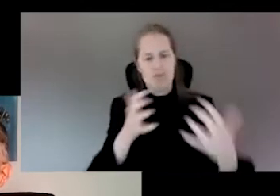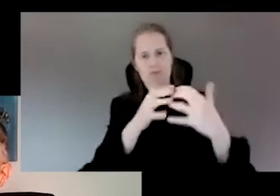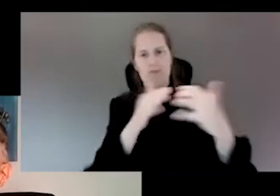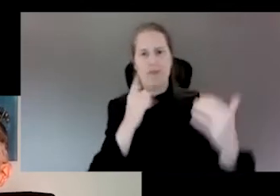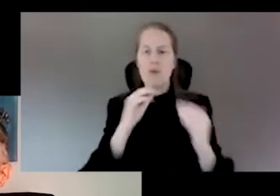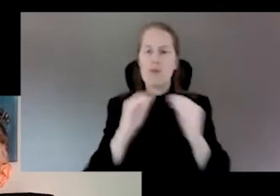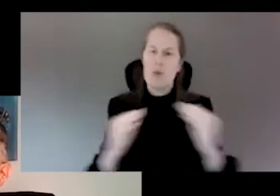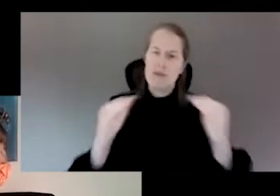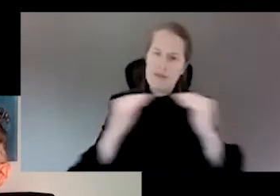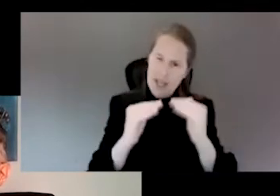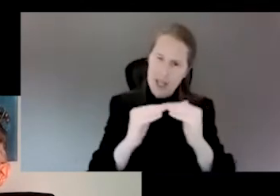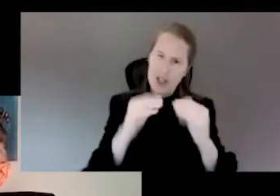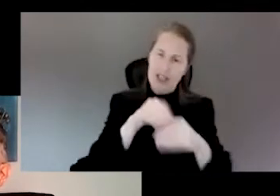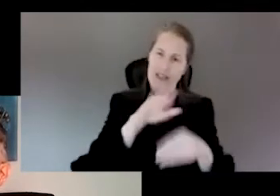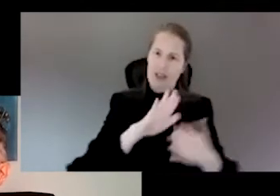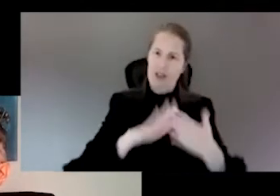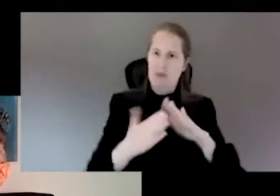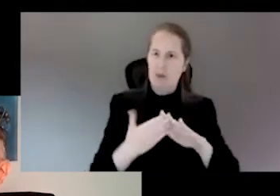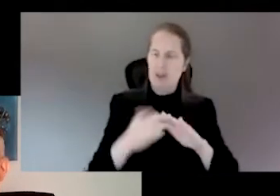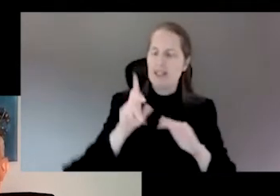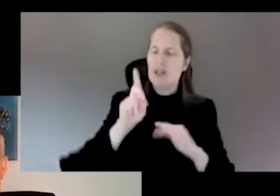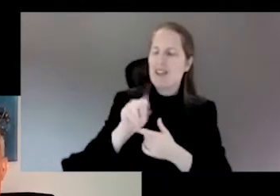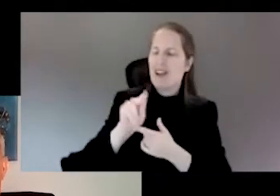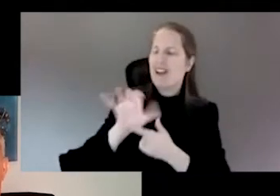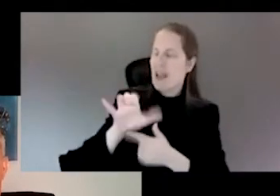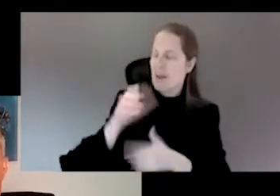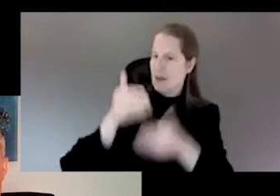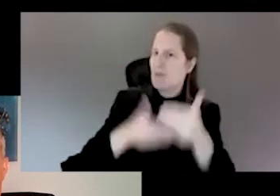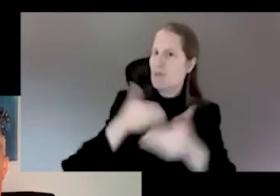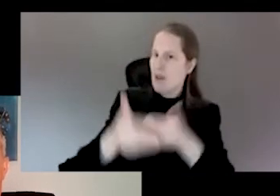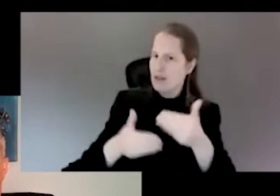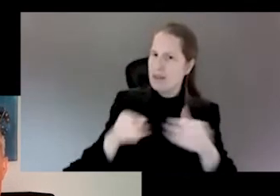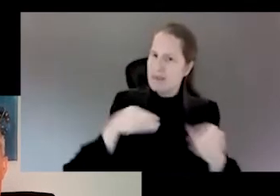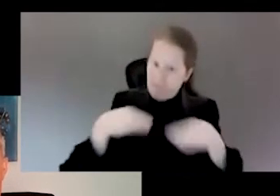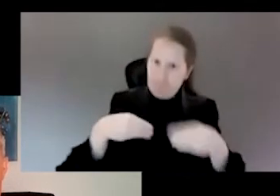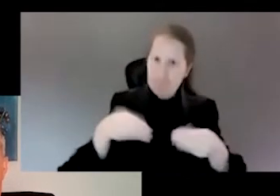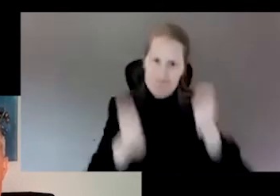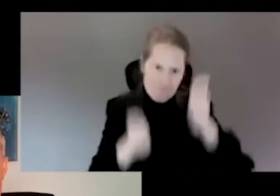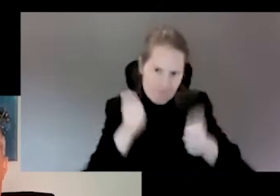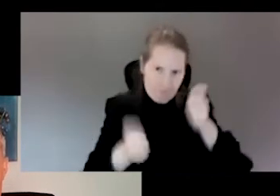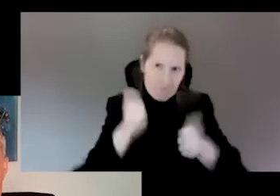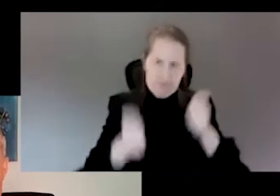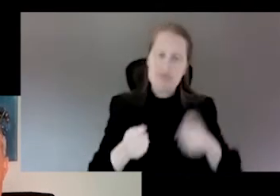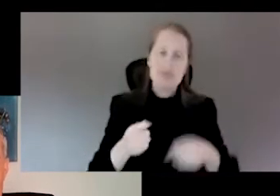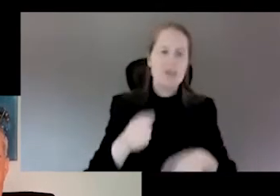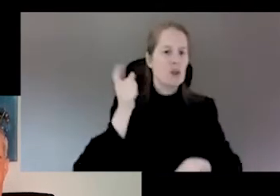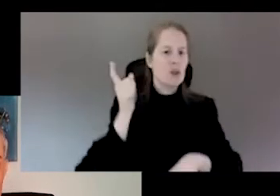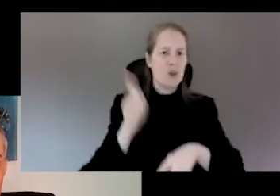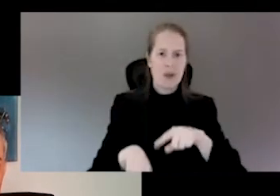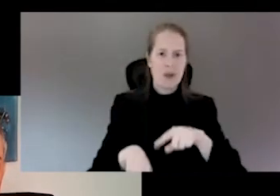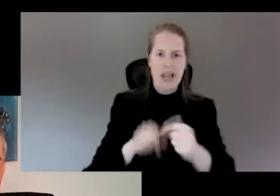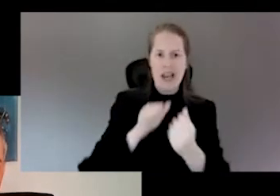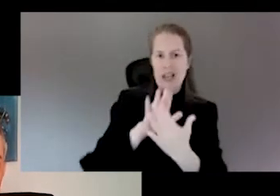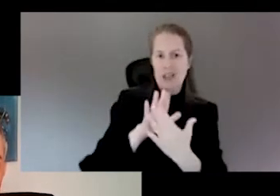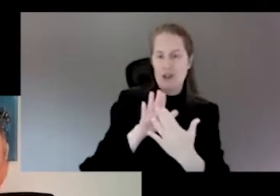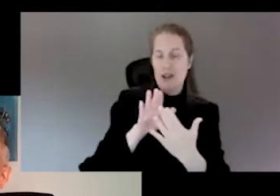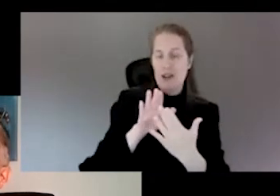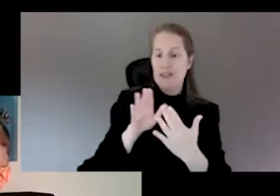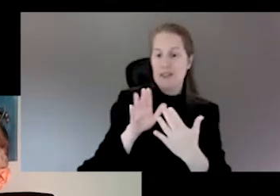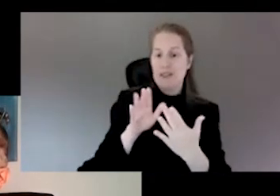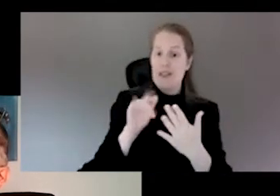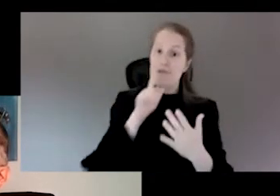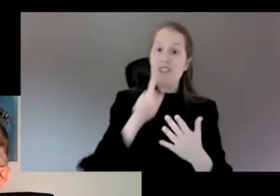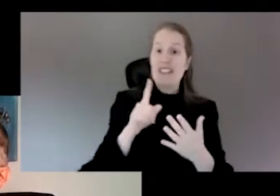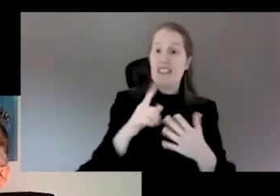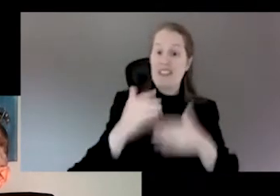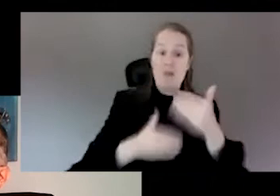thinking about it as a dynamic process, that means that we can no longer address the process in silos,